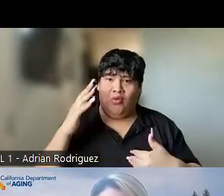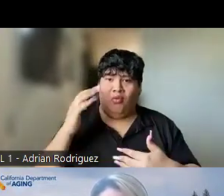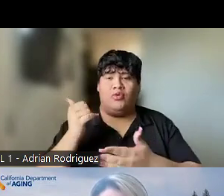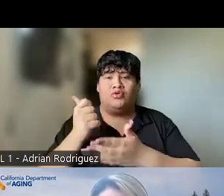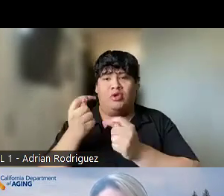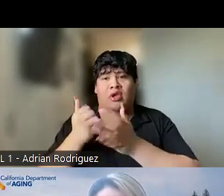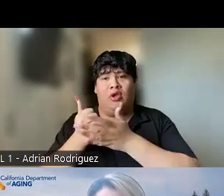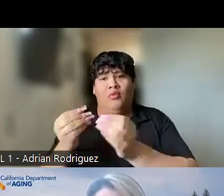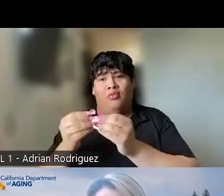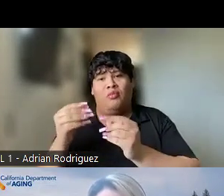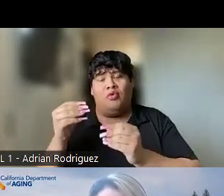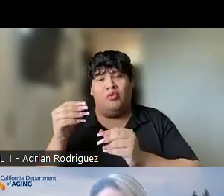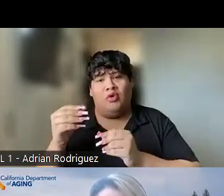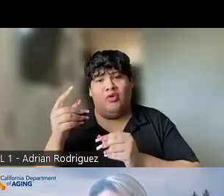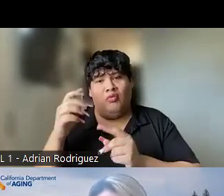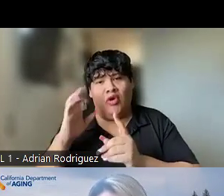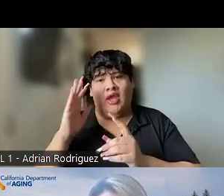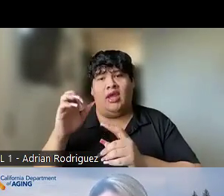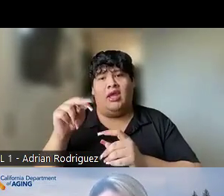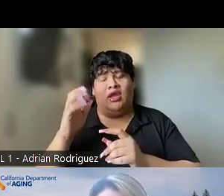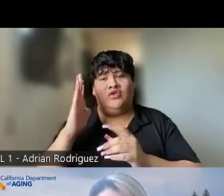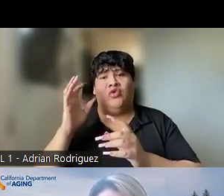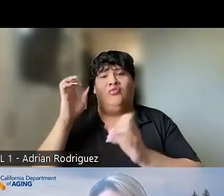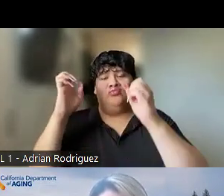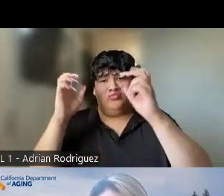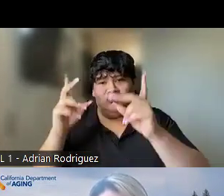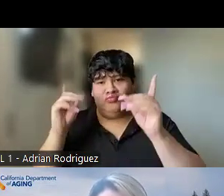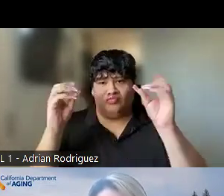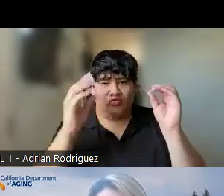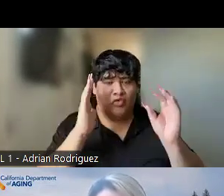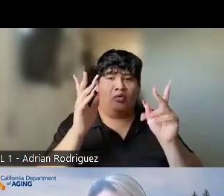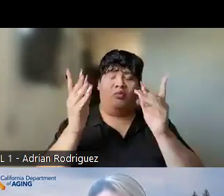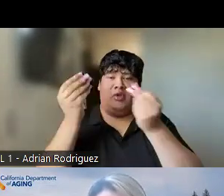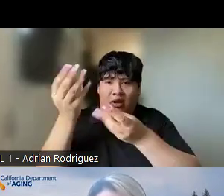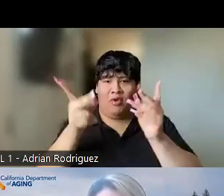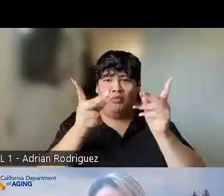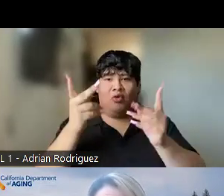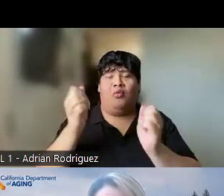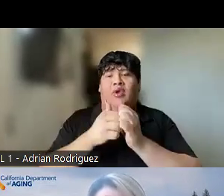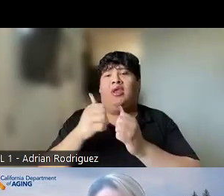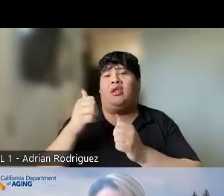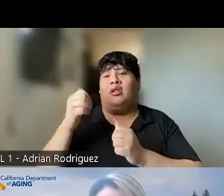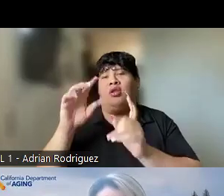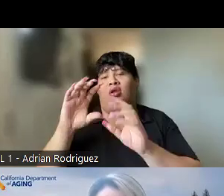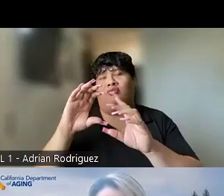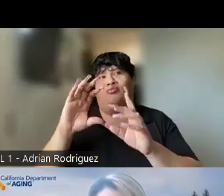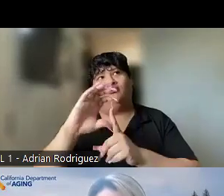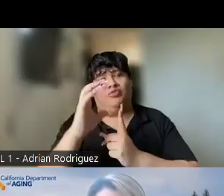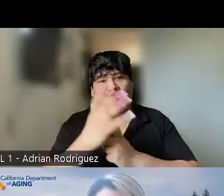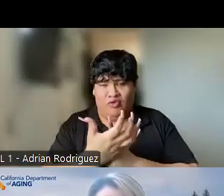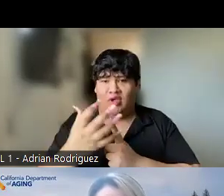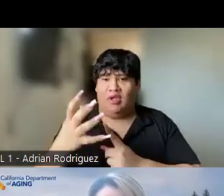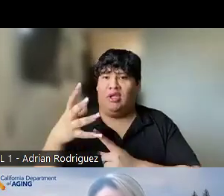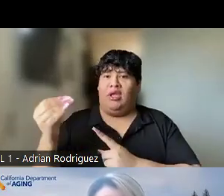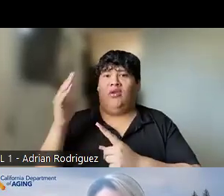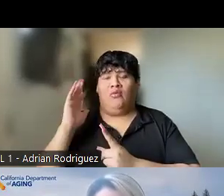Initiative projects that engage and educate the public, strengthen policies and partnerships, and build the workforce necessary